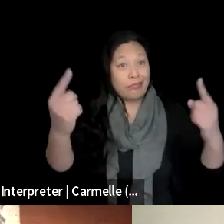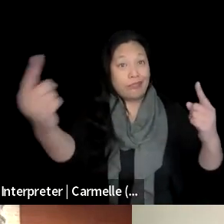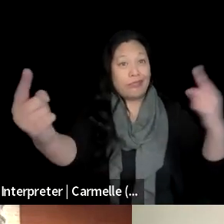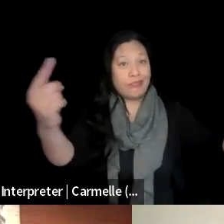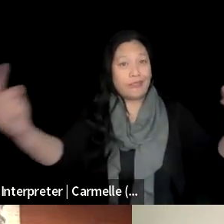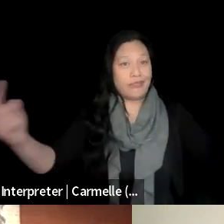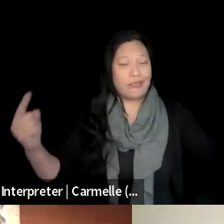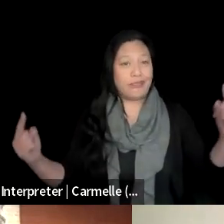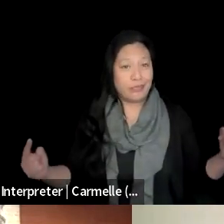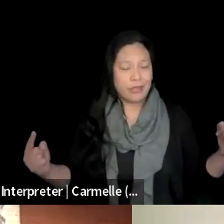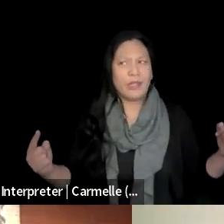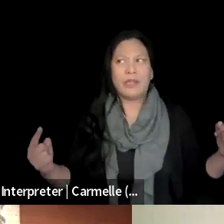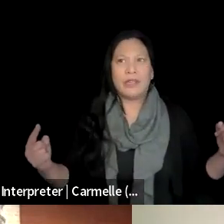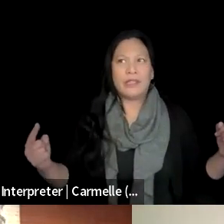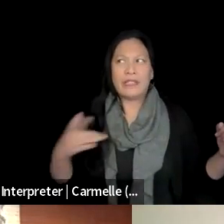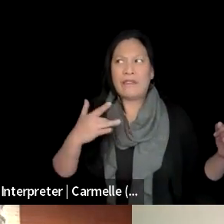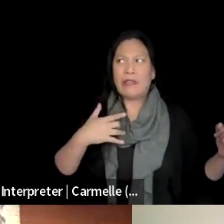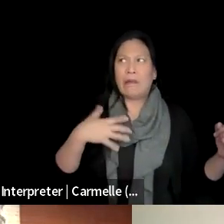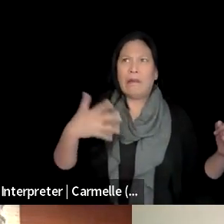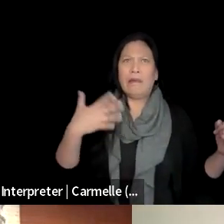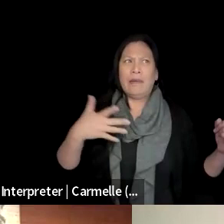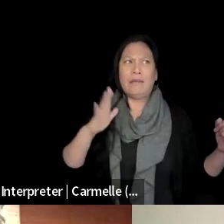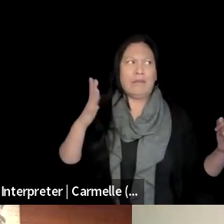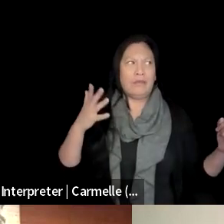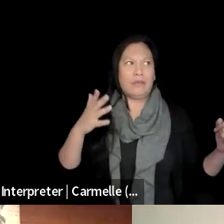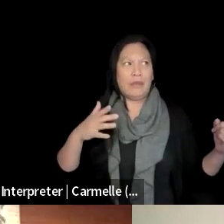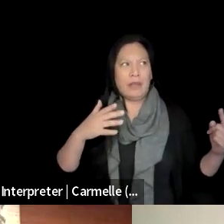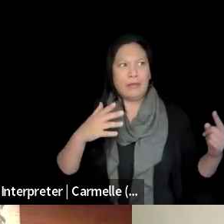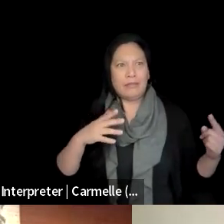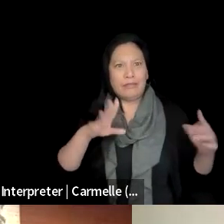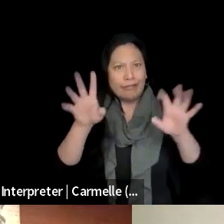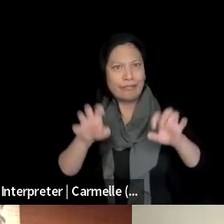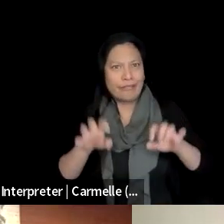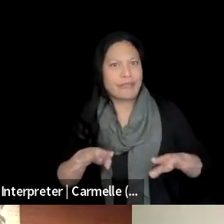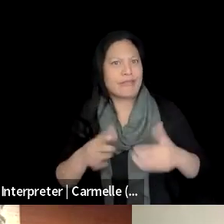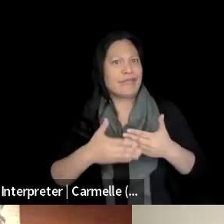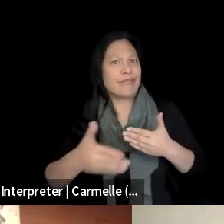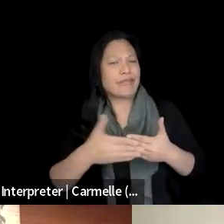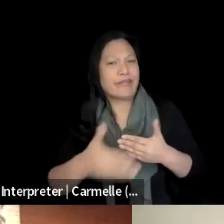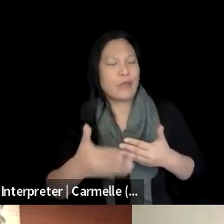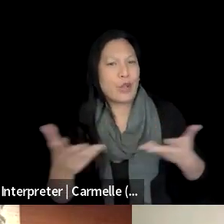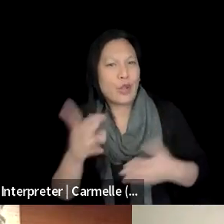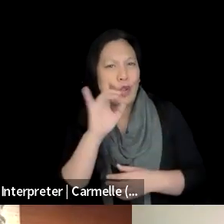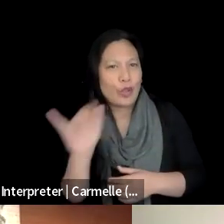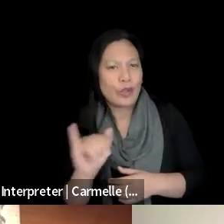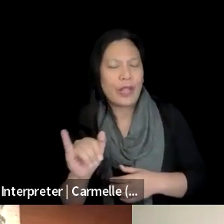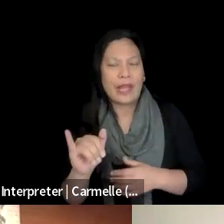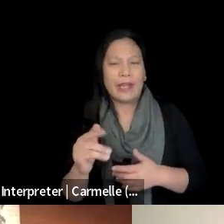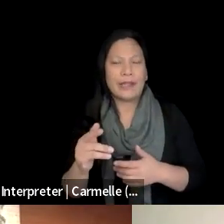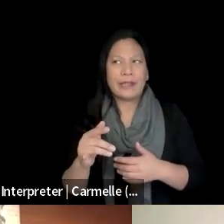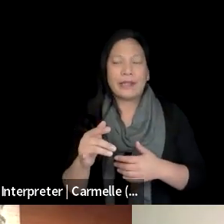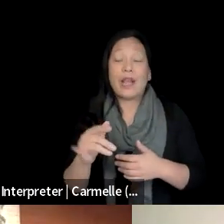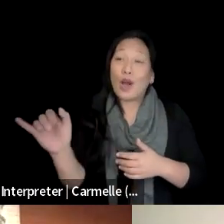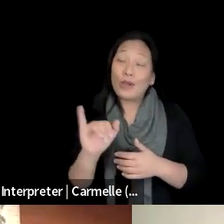while, to feel precarity coming our way, and also to have an enforced time of